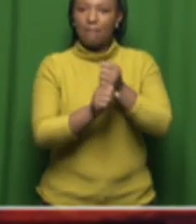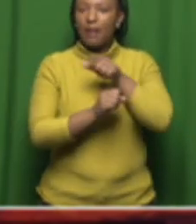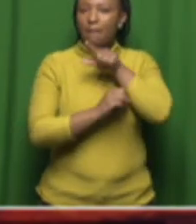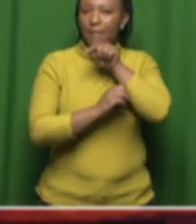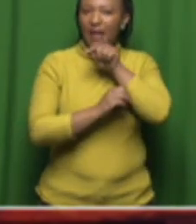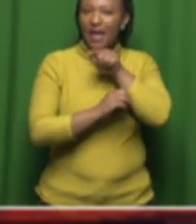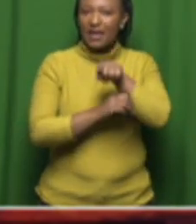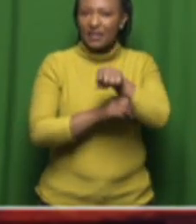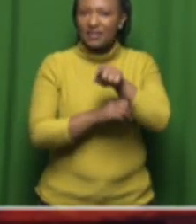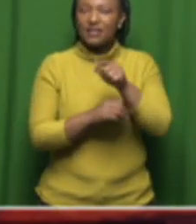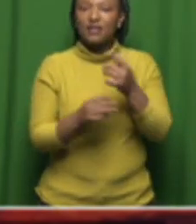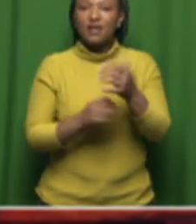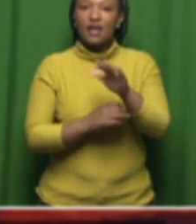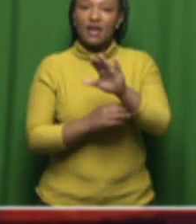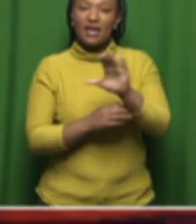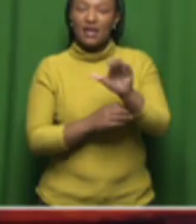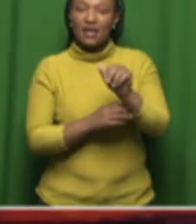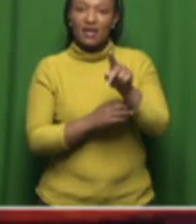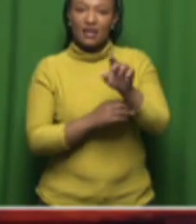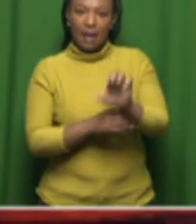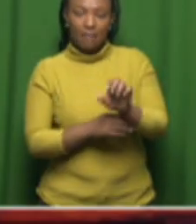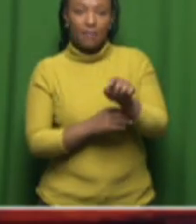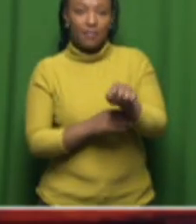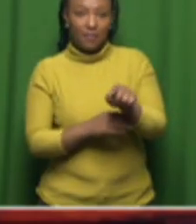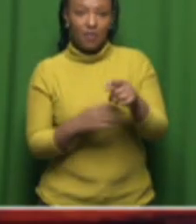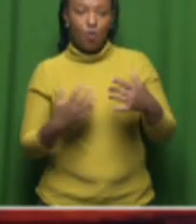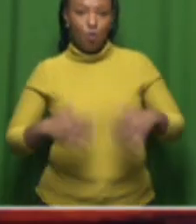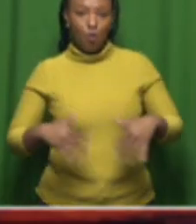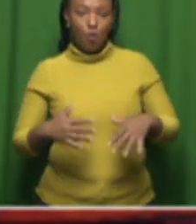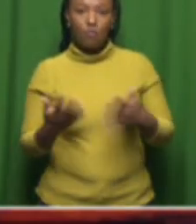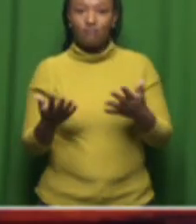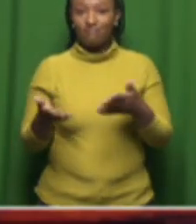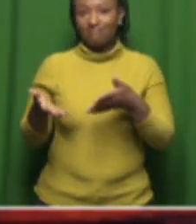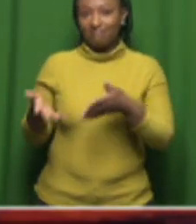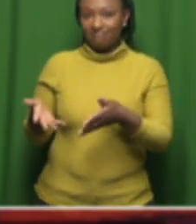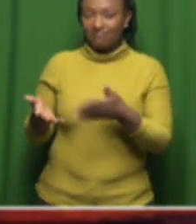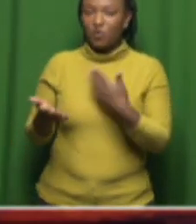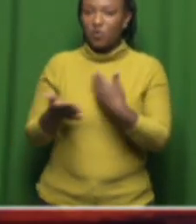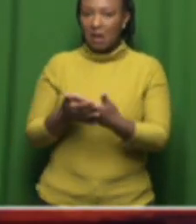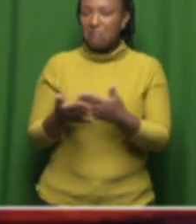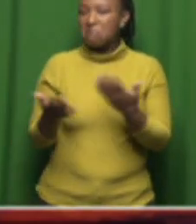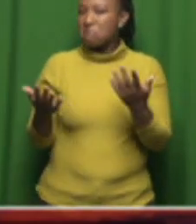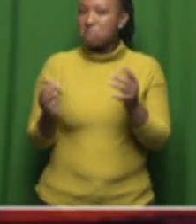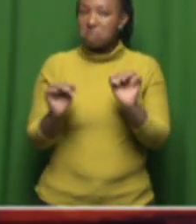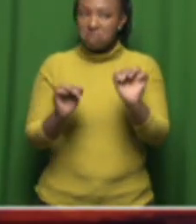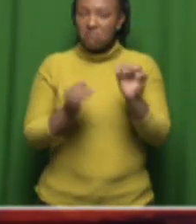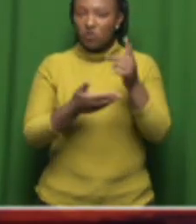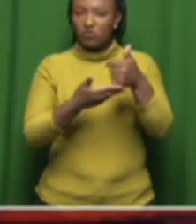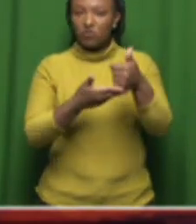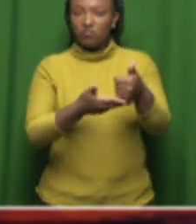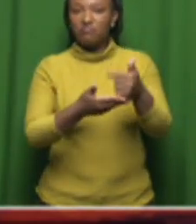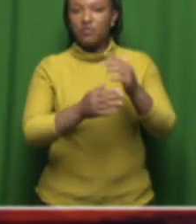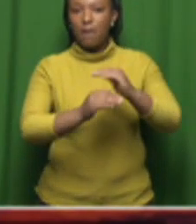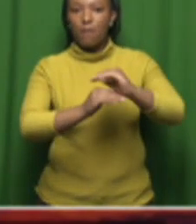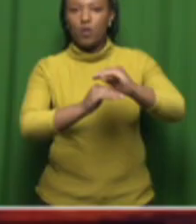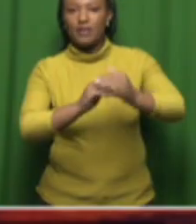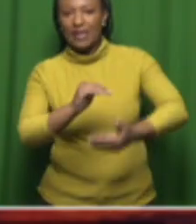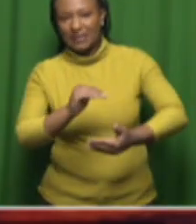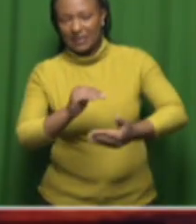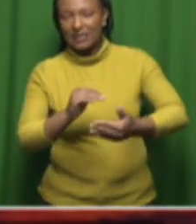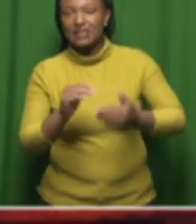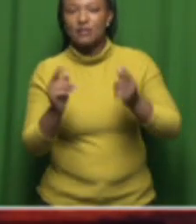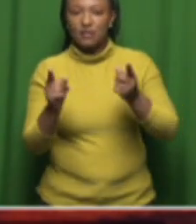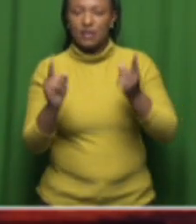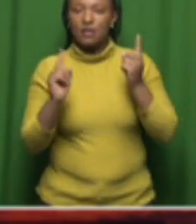Center. That's in the Cape Recife Nature Reserve. Here you, of course, can do your part to also help protect the endangered bird at large. So